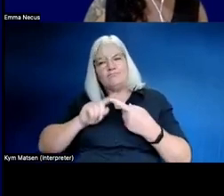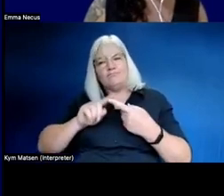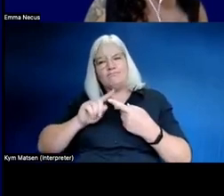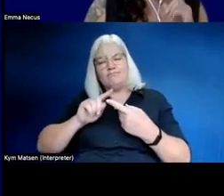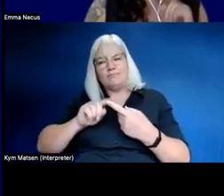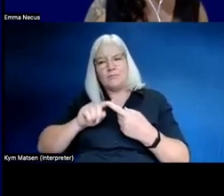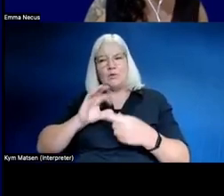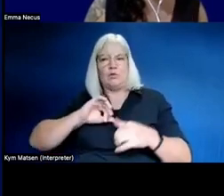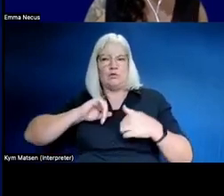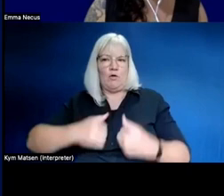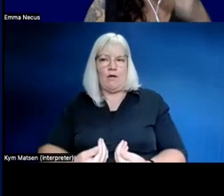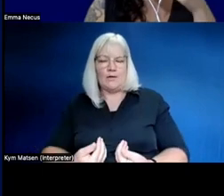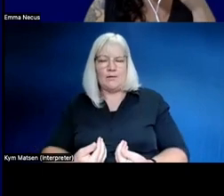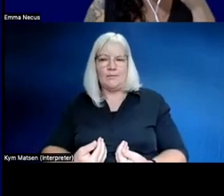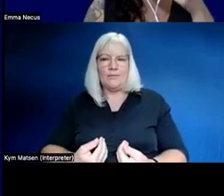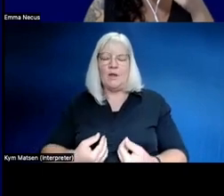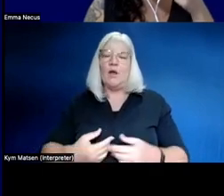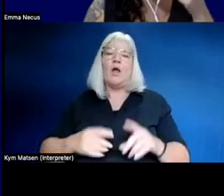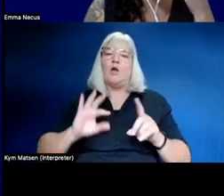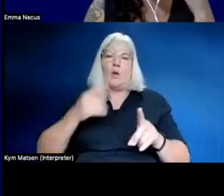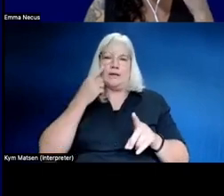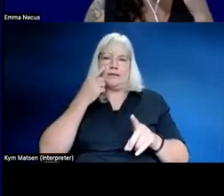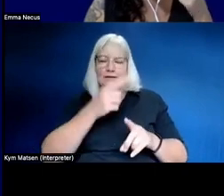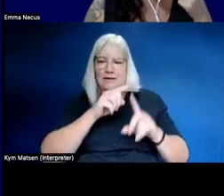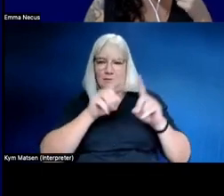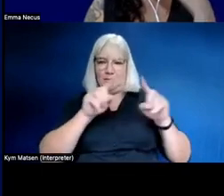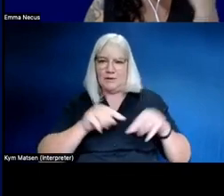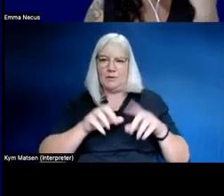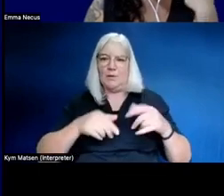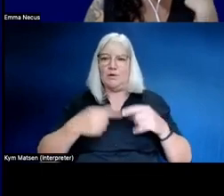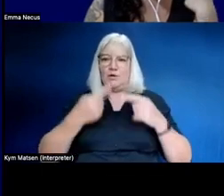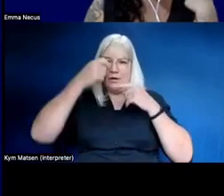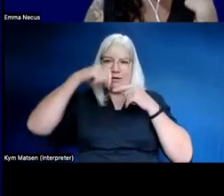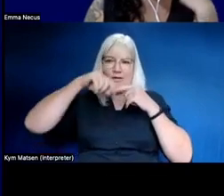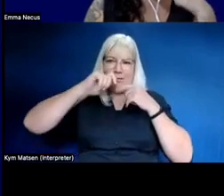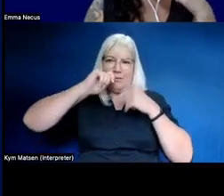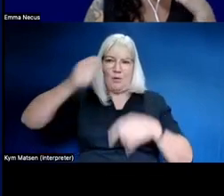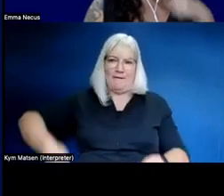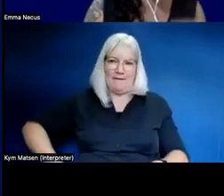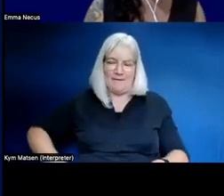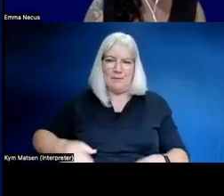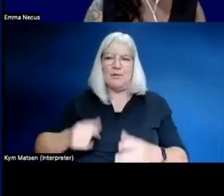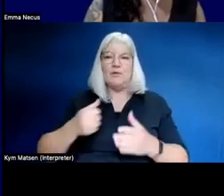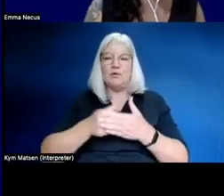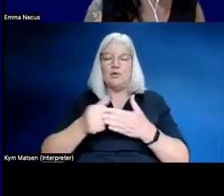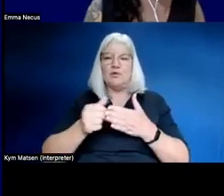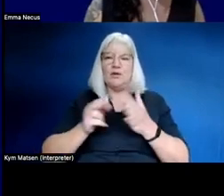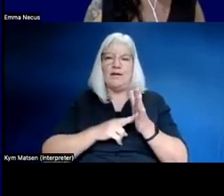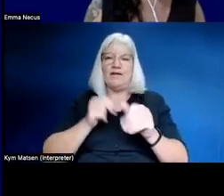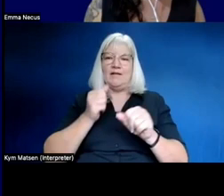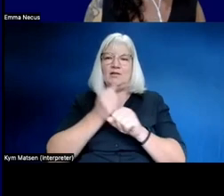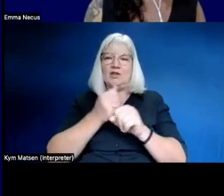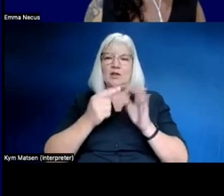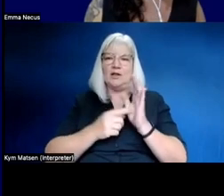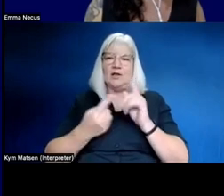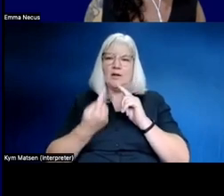she normally is fed by a tube that goes, an NGT tube, which goes through her nose into her stomach.